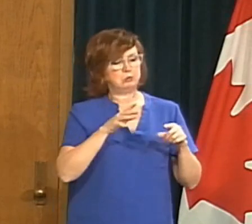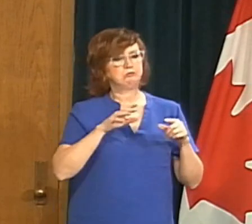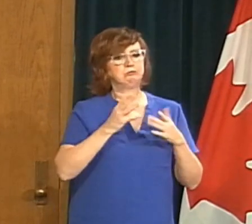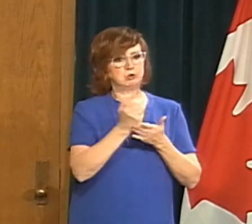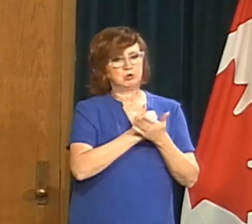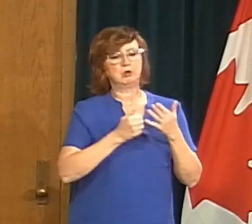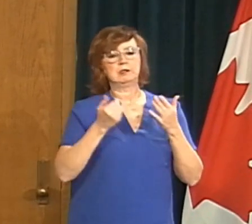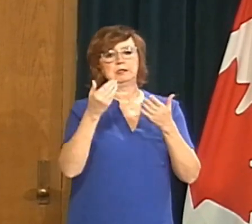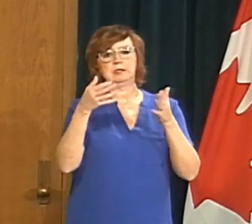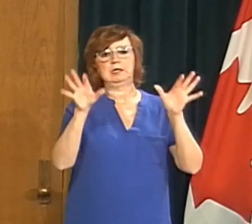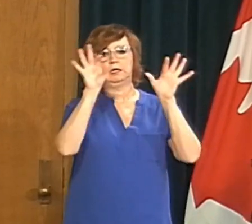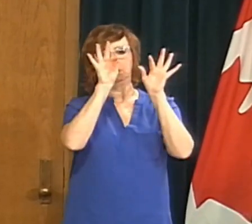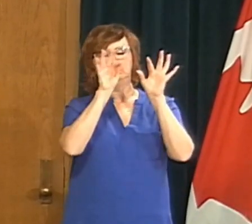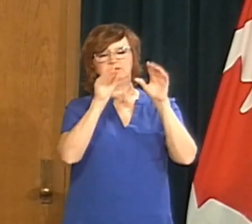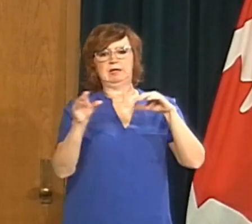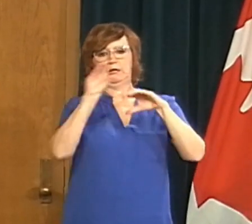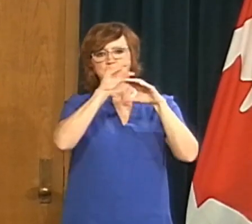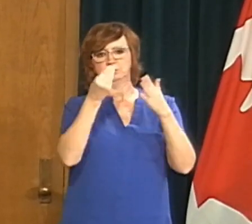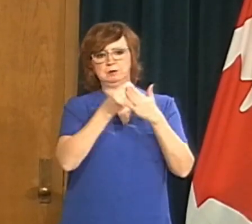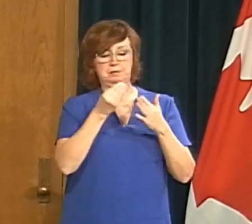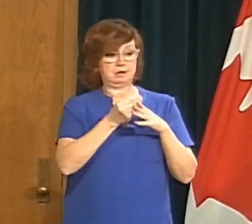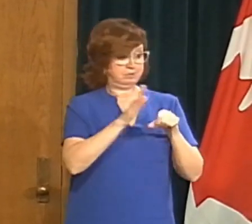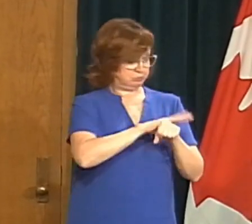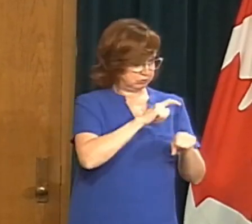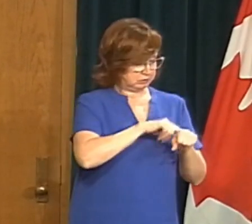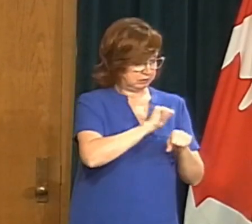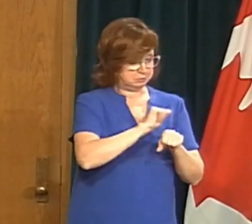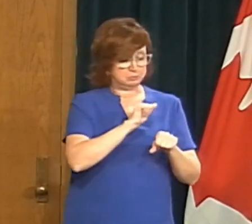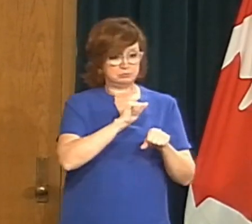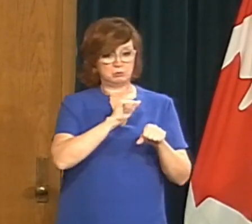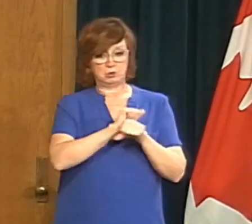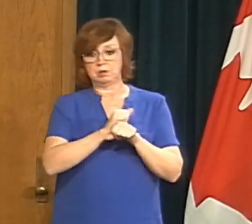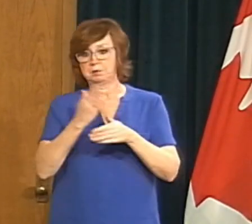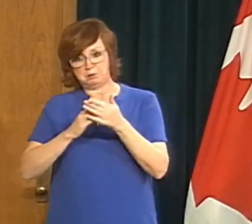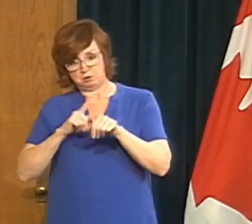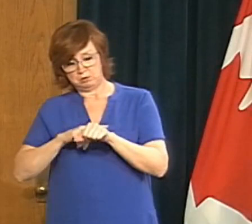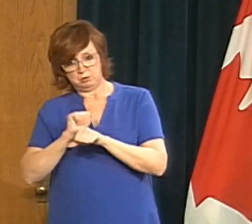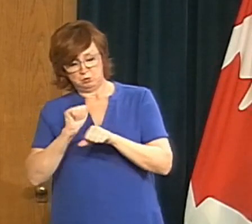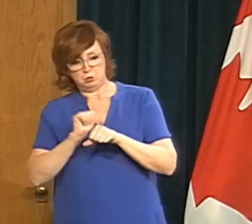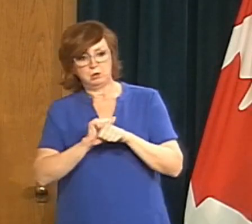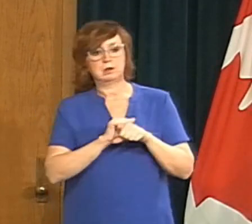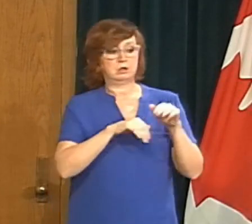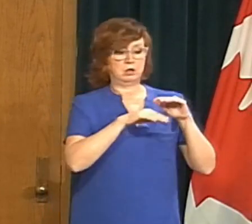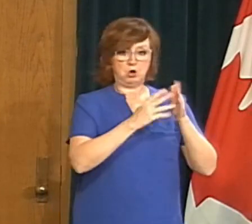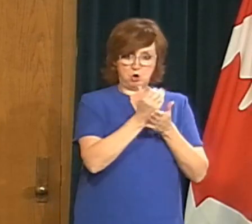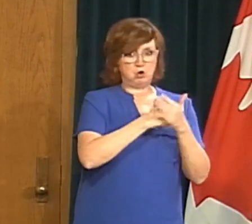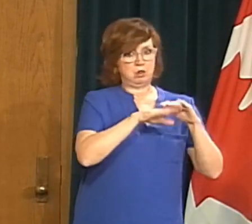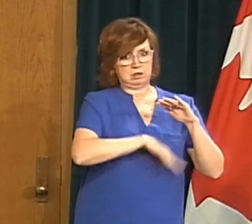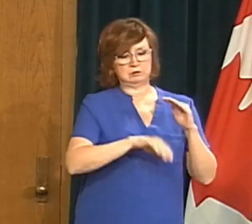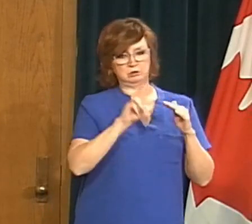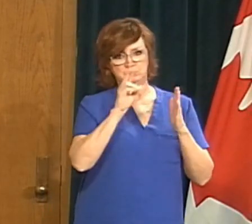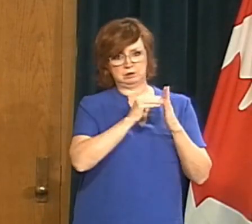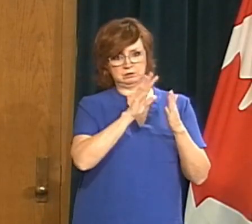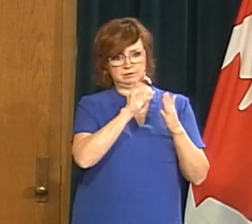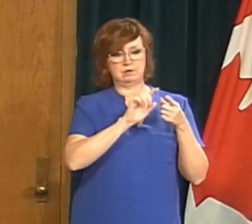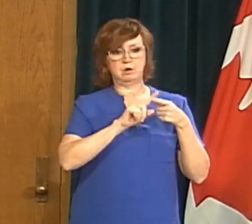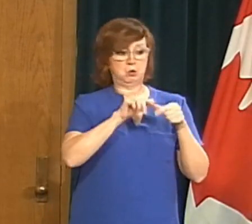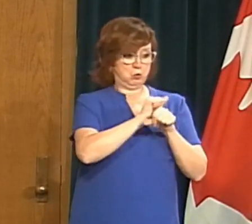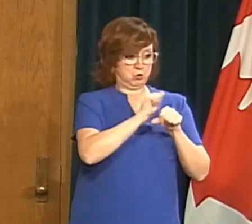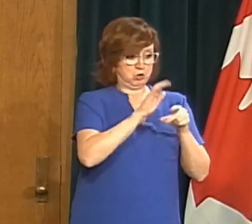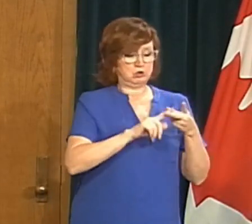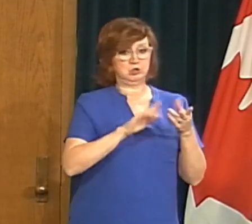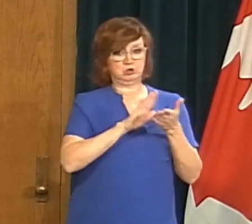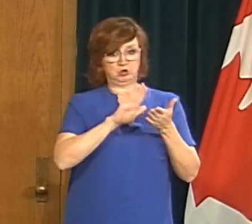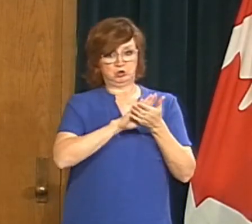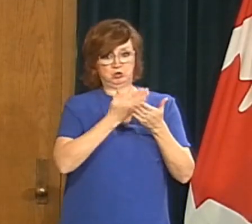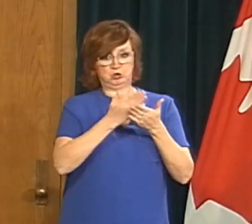part-time, who is earning less than $2,500 a month. And this will include workers, that also cooks, cleaners,